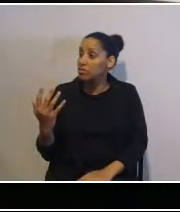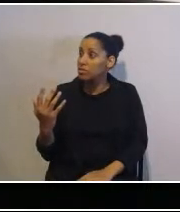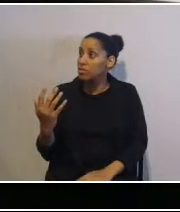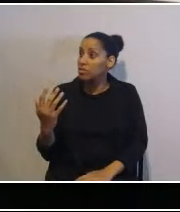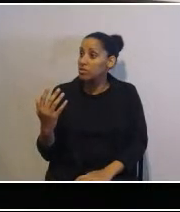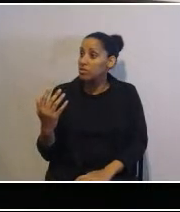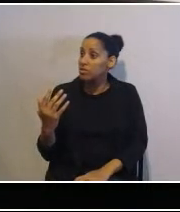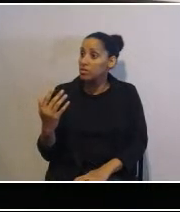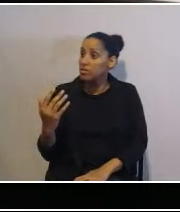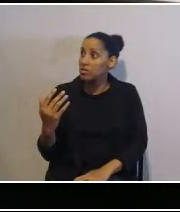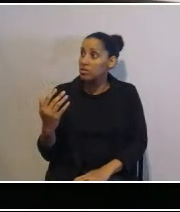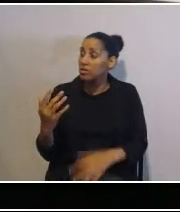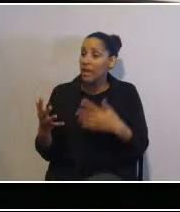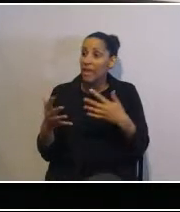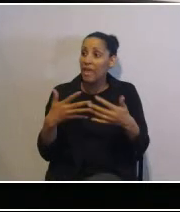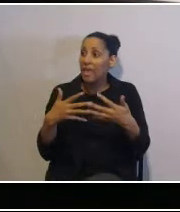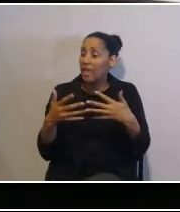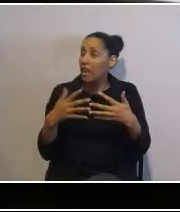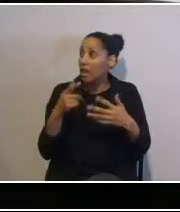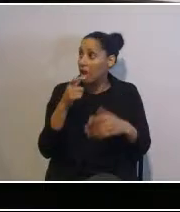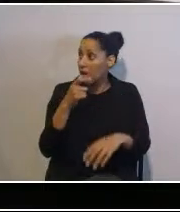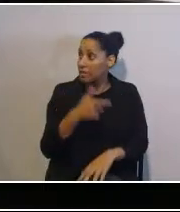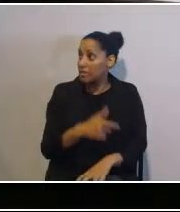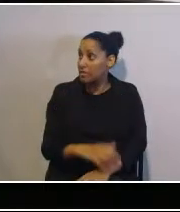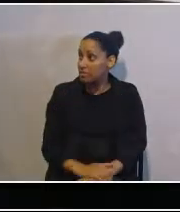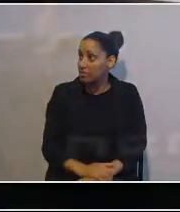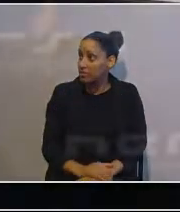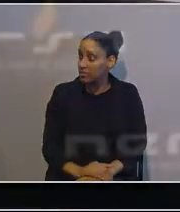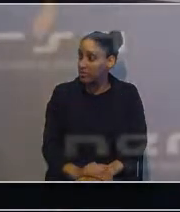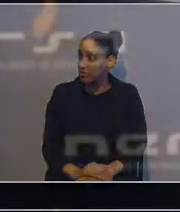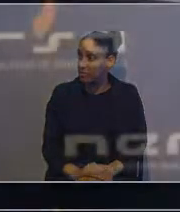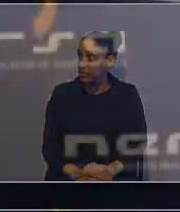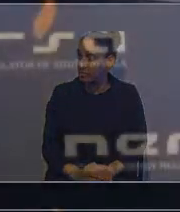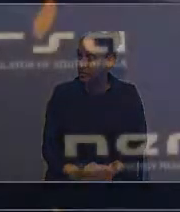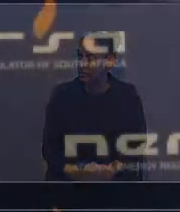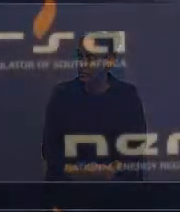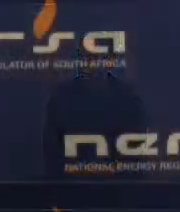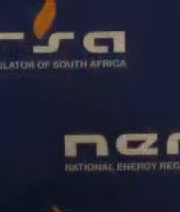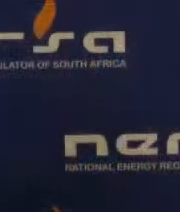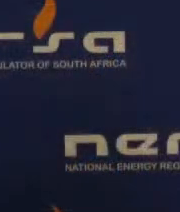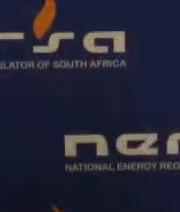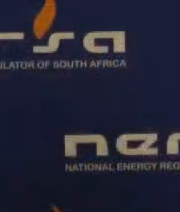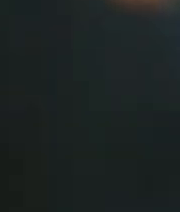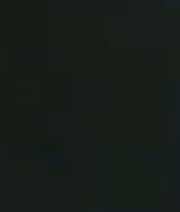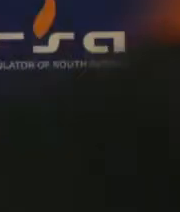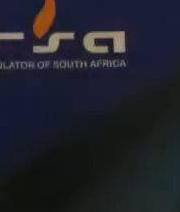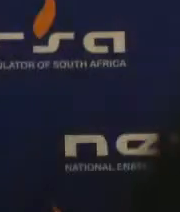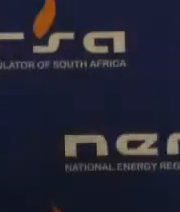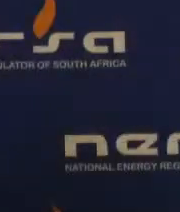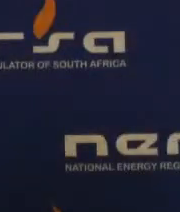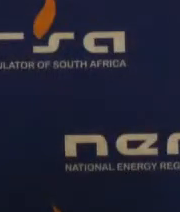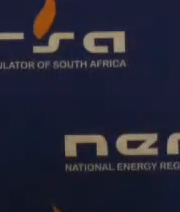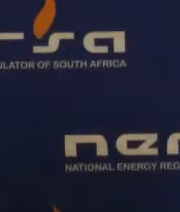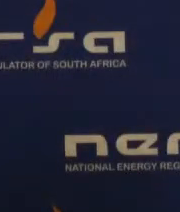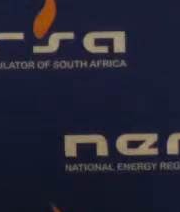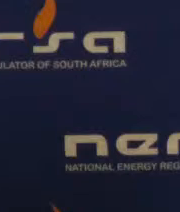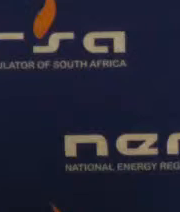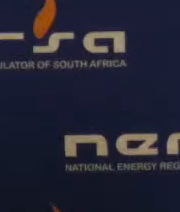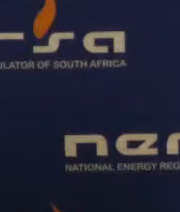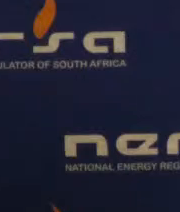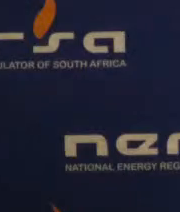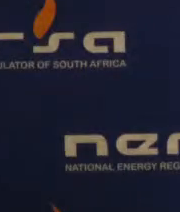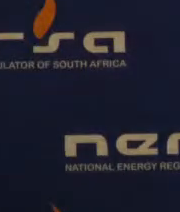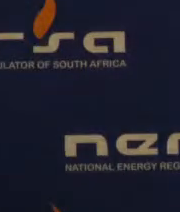Thank you, Mr. Pugol. Any comment, Mr. Ngidi? Thank you very much, Chair. Maybe let me start with the last